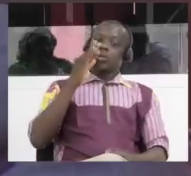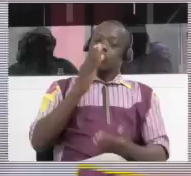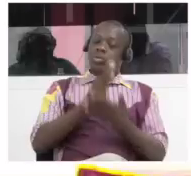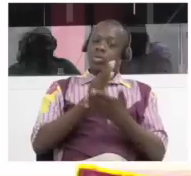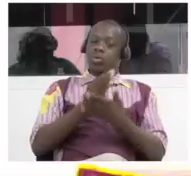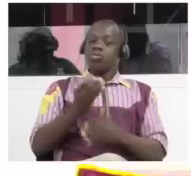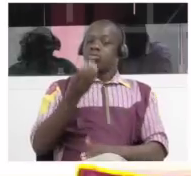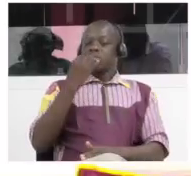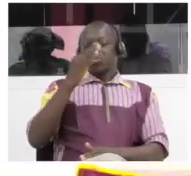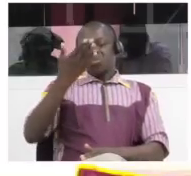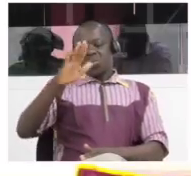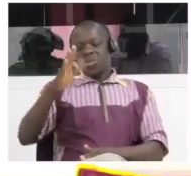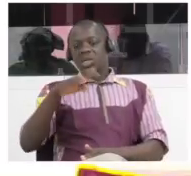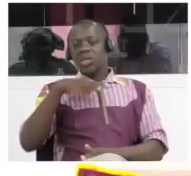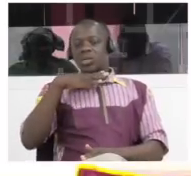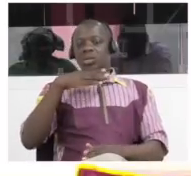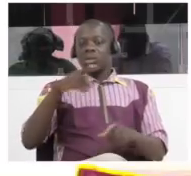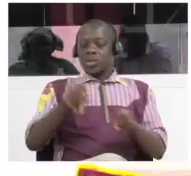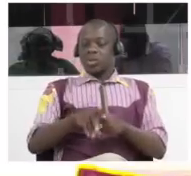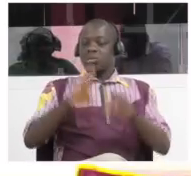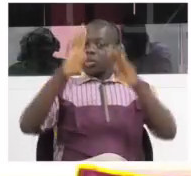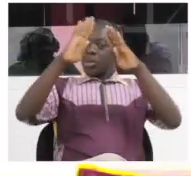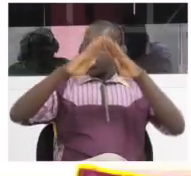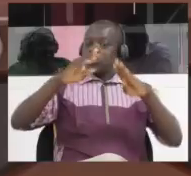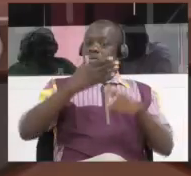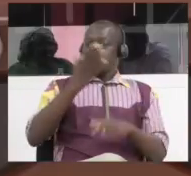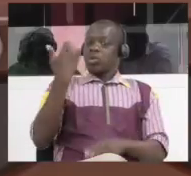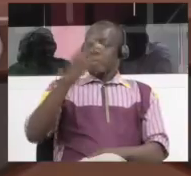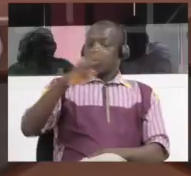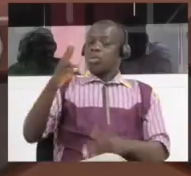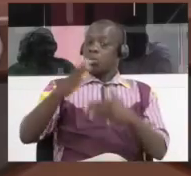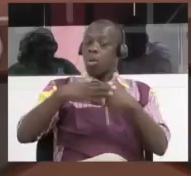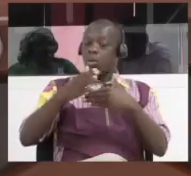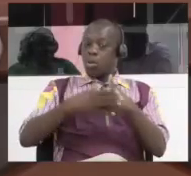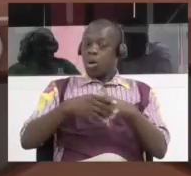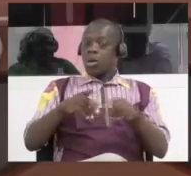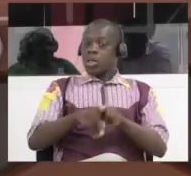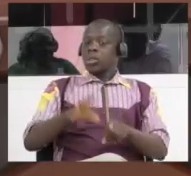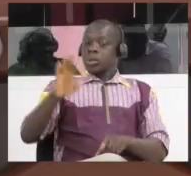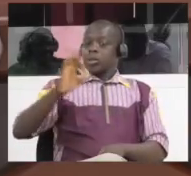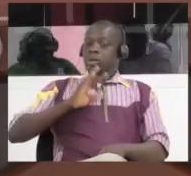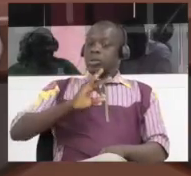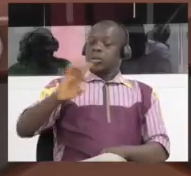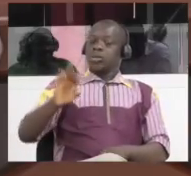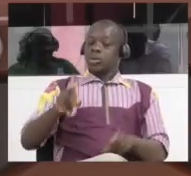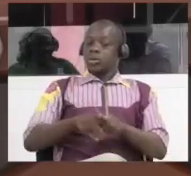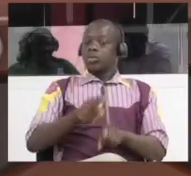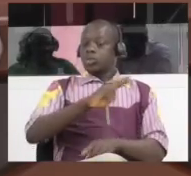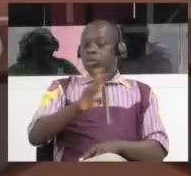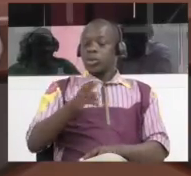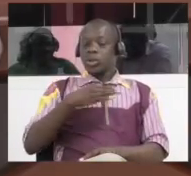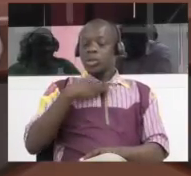satisfactory, housing was not adequate, transportation was not